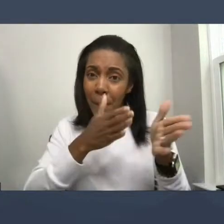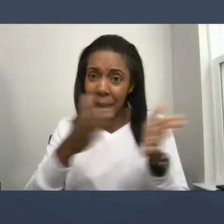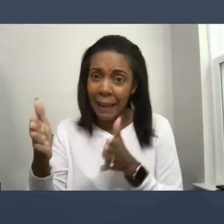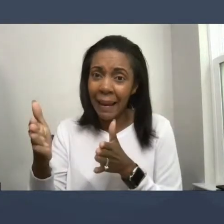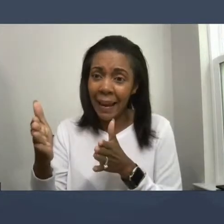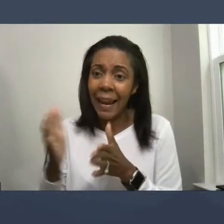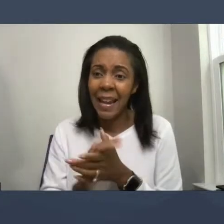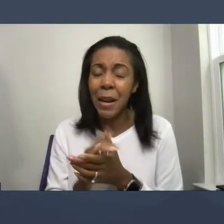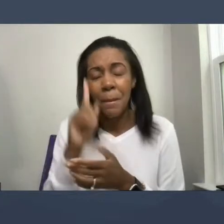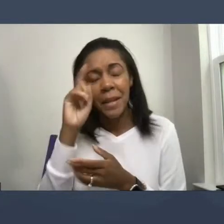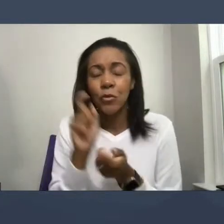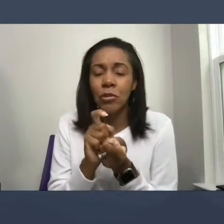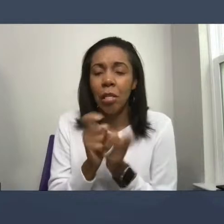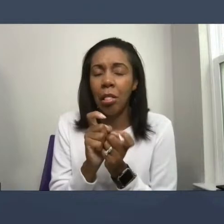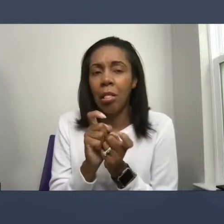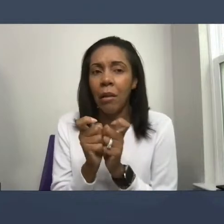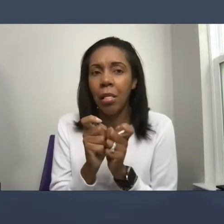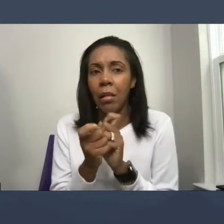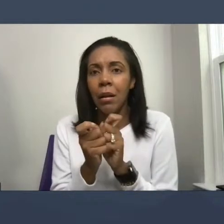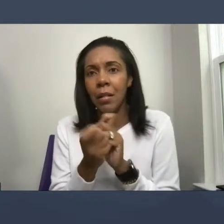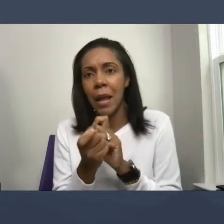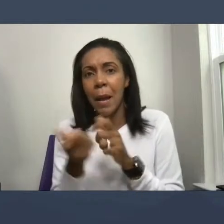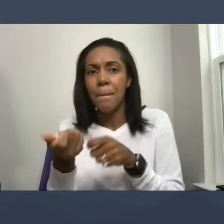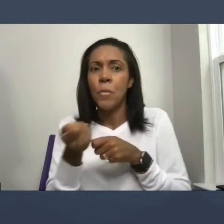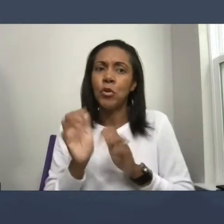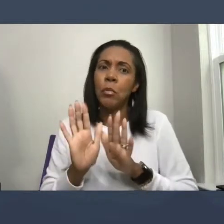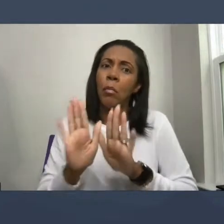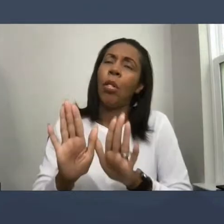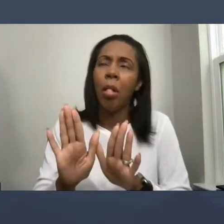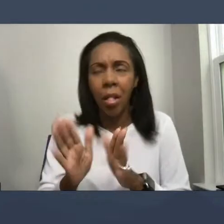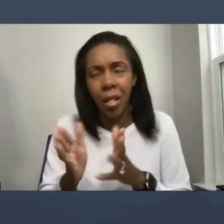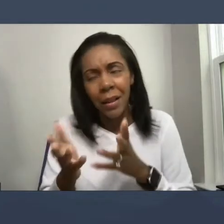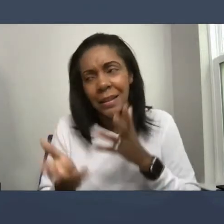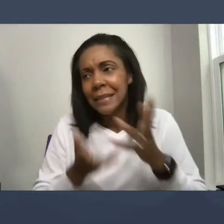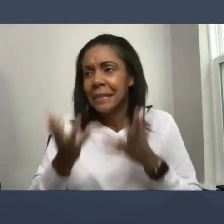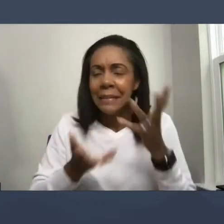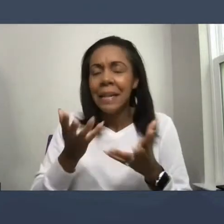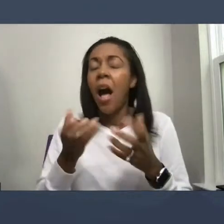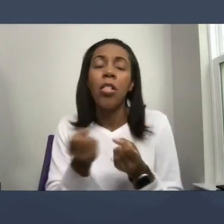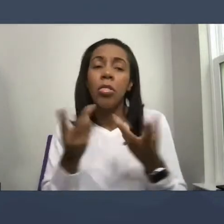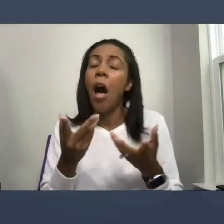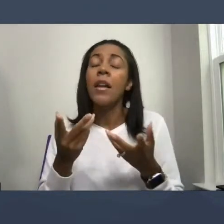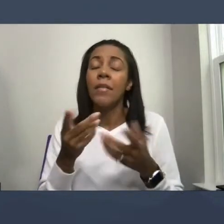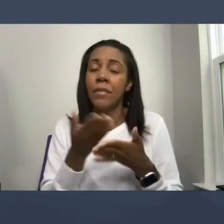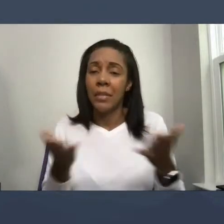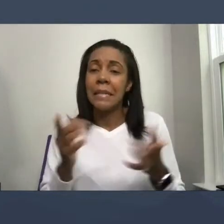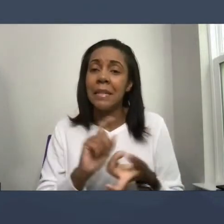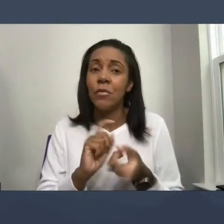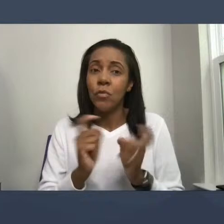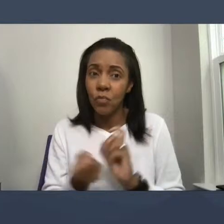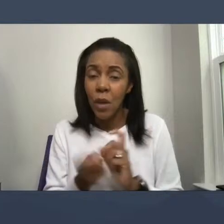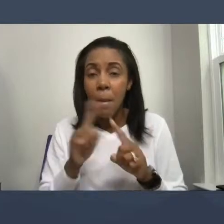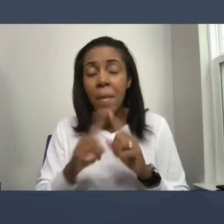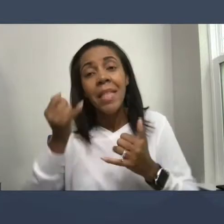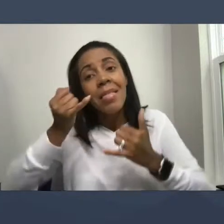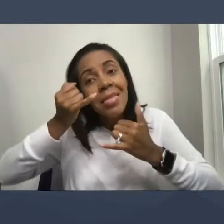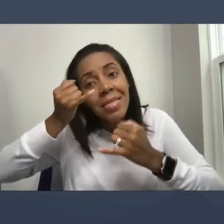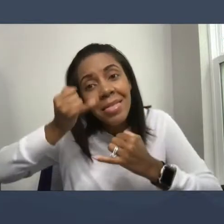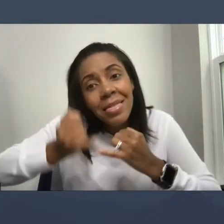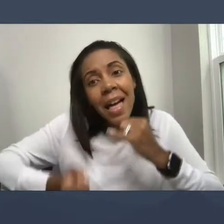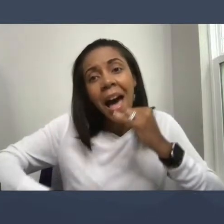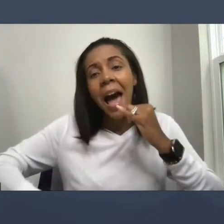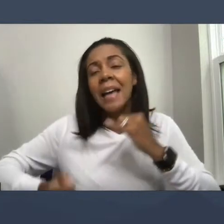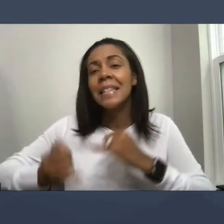you tweak it and push and pull it and budget. So lots and lots of things have changed. Since the last